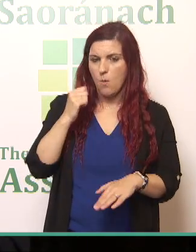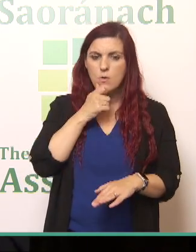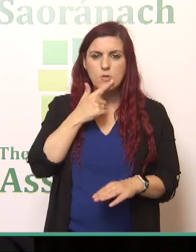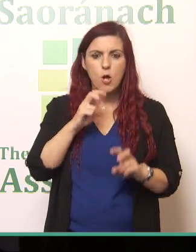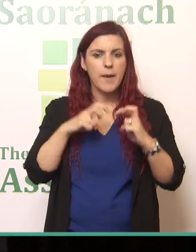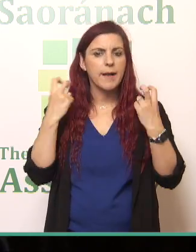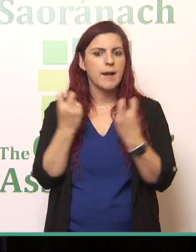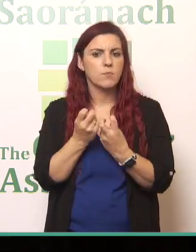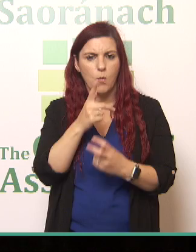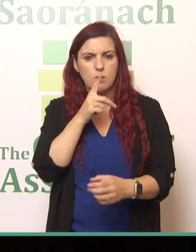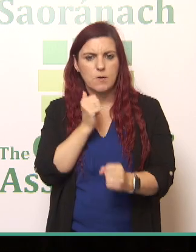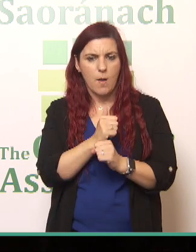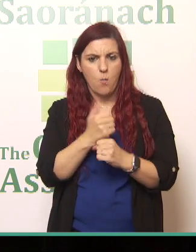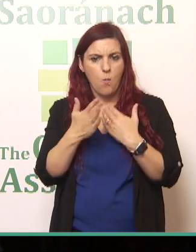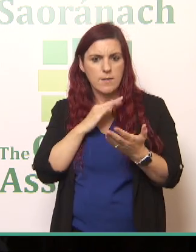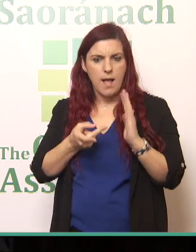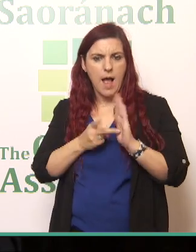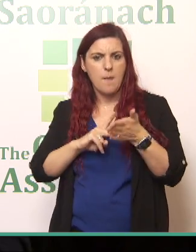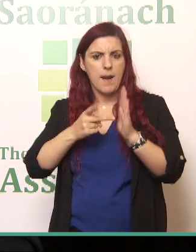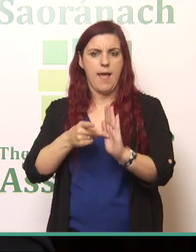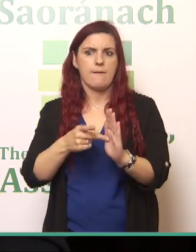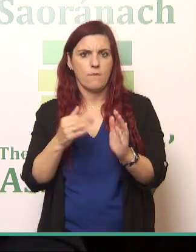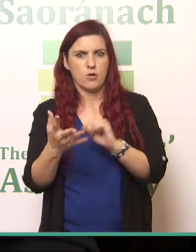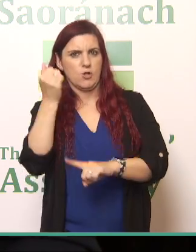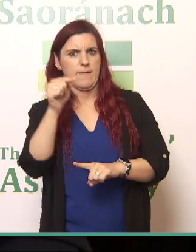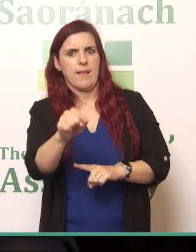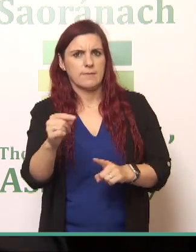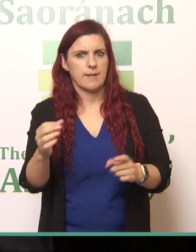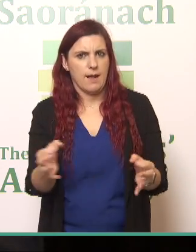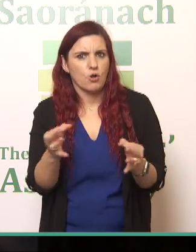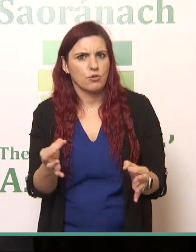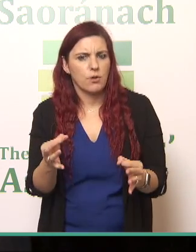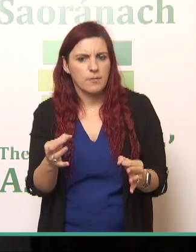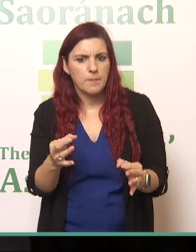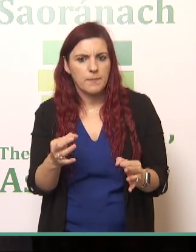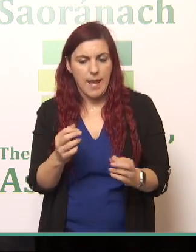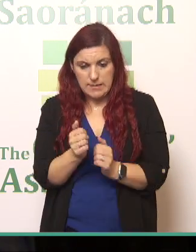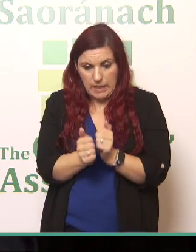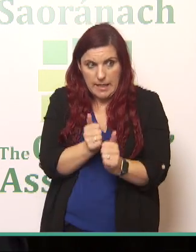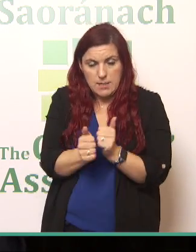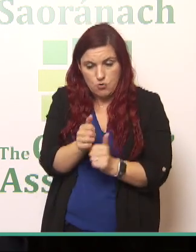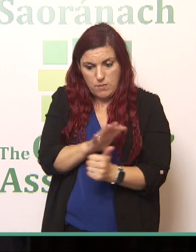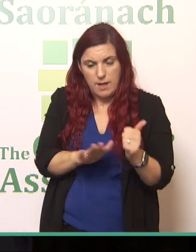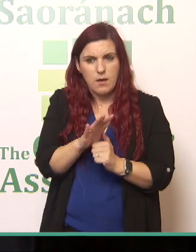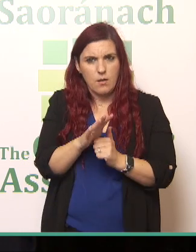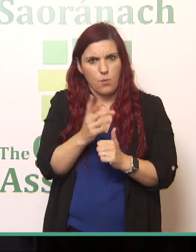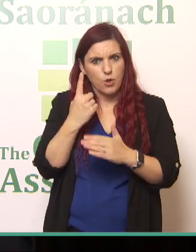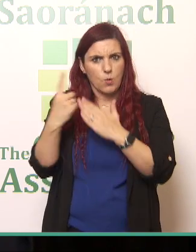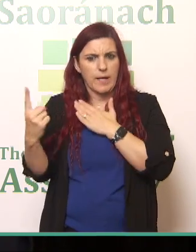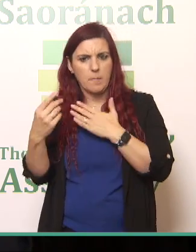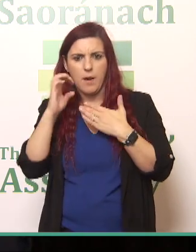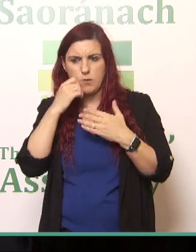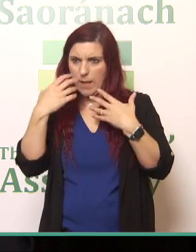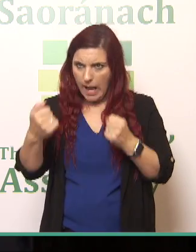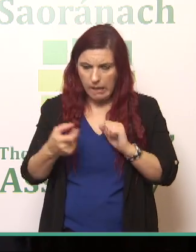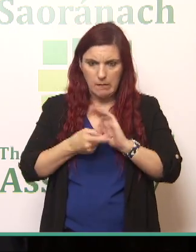where we outlined the roadmap for agriculture. As an industry, I suppose we're unique in that we do have a roadmap to take